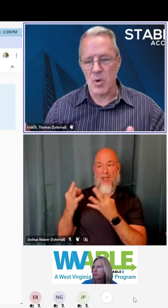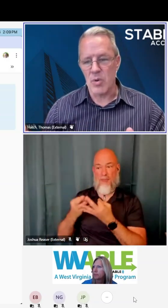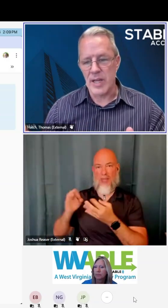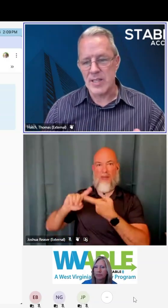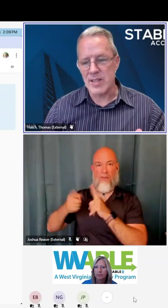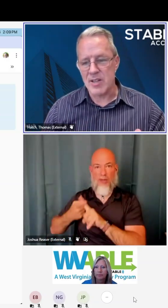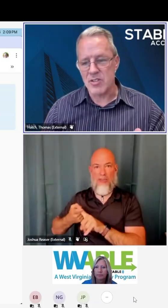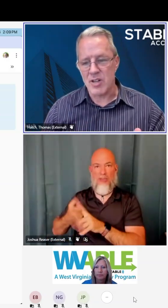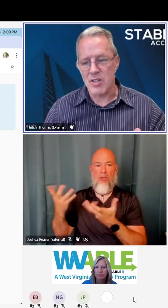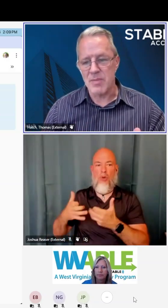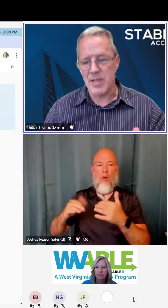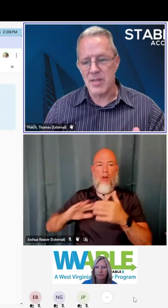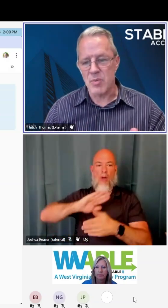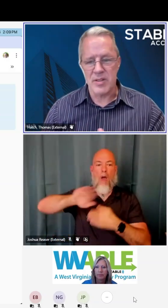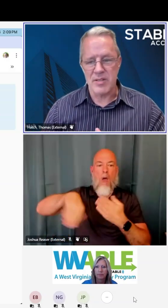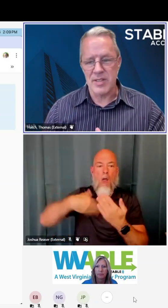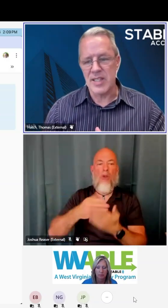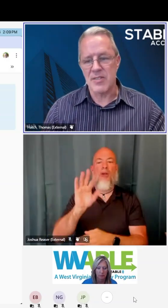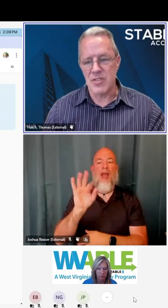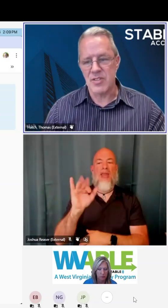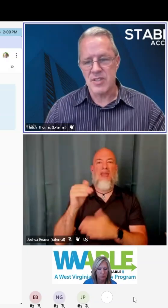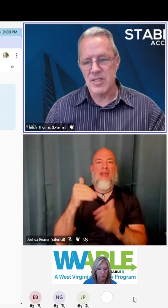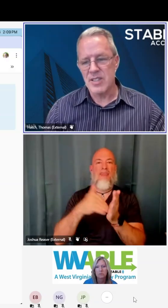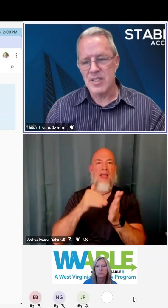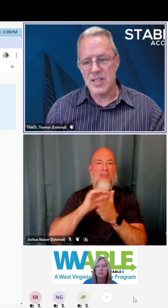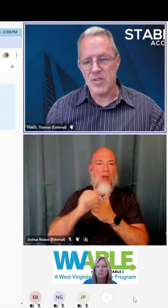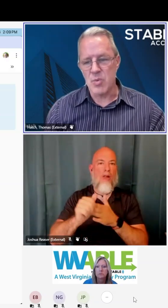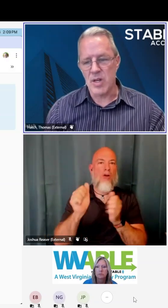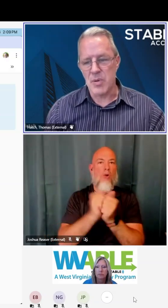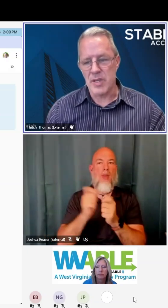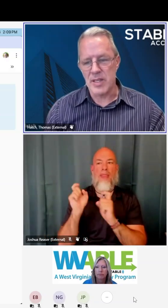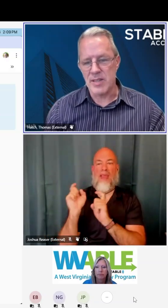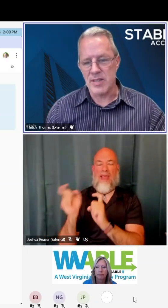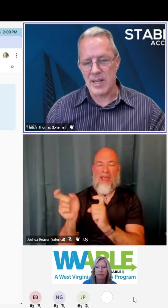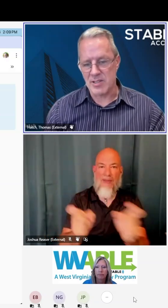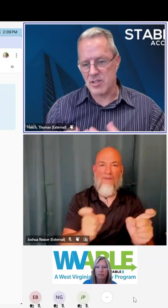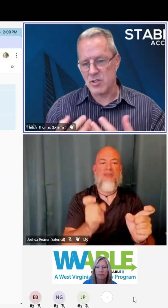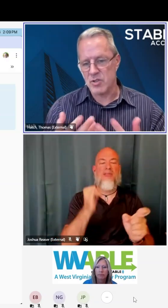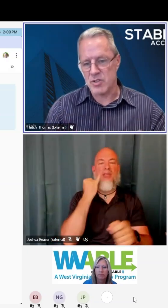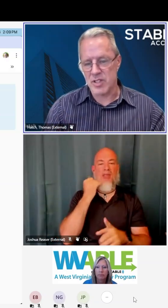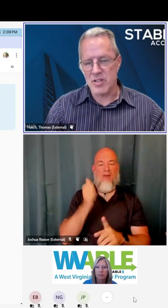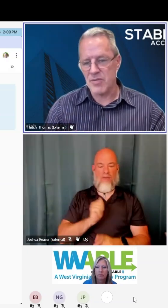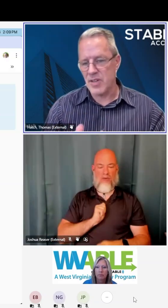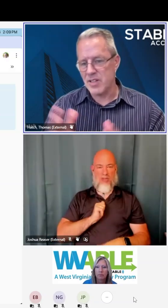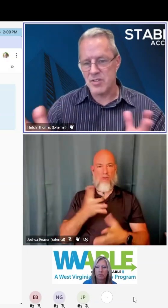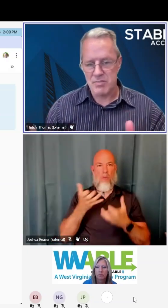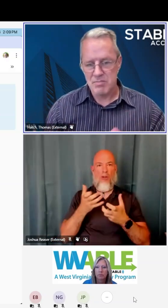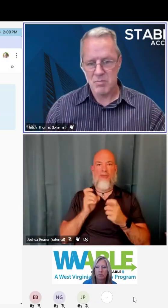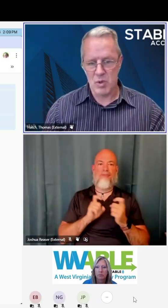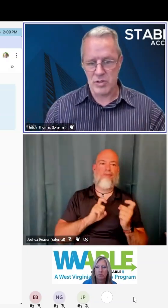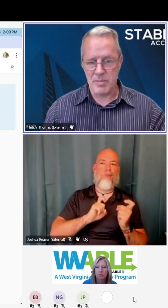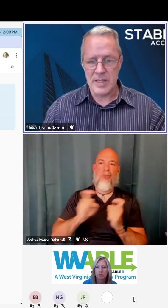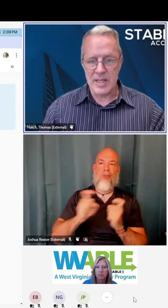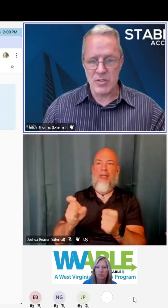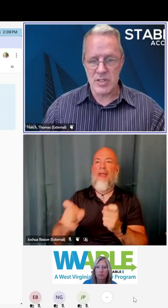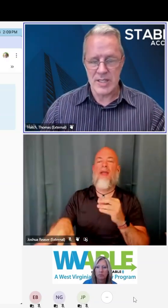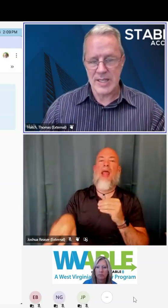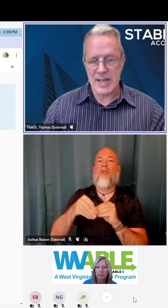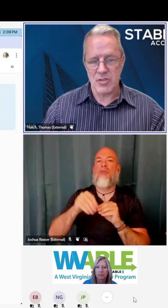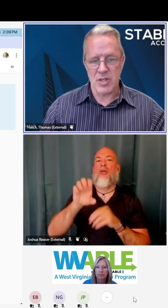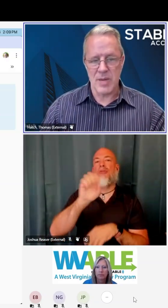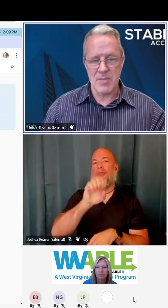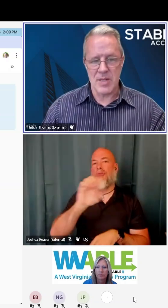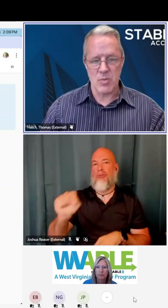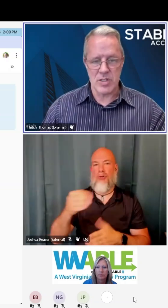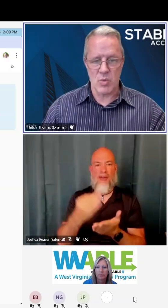take up your whole $19,000 limit with gifts if you want to put in excess Social Security funds or something else into